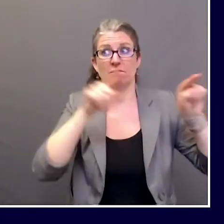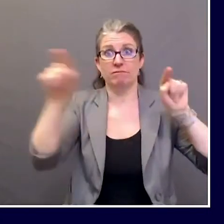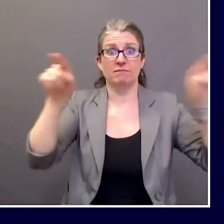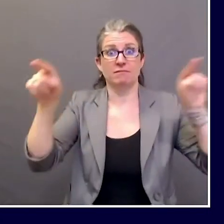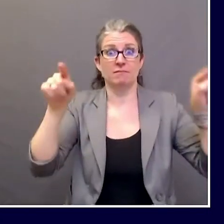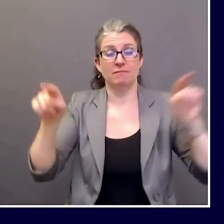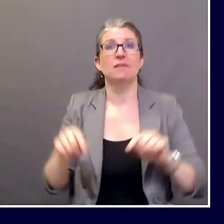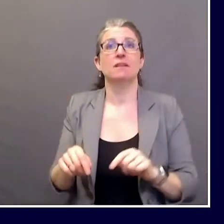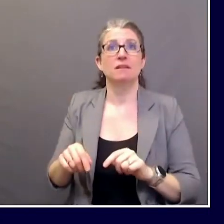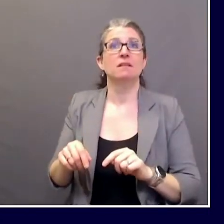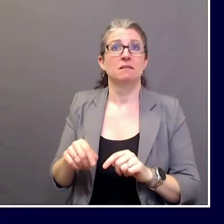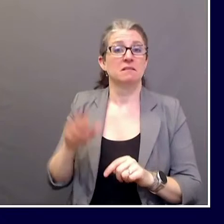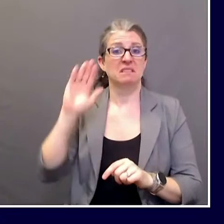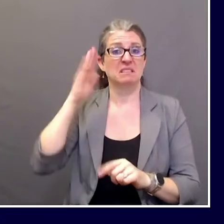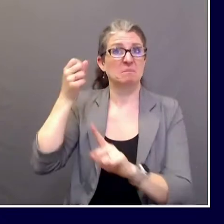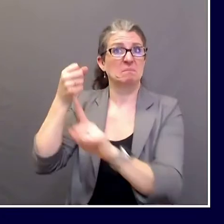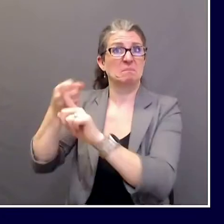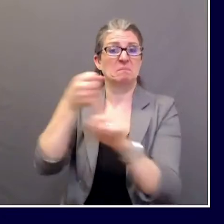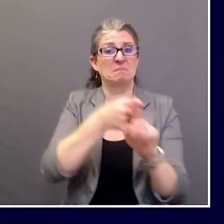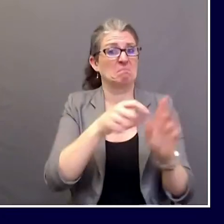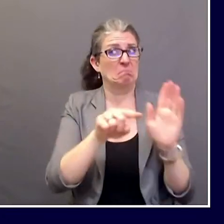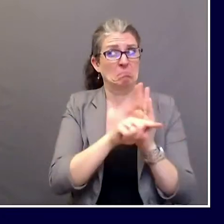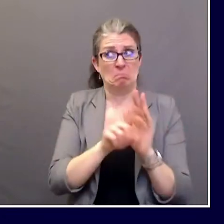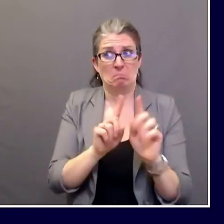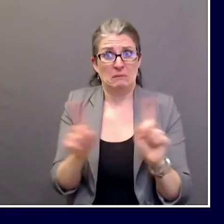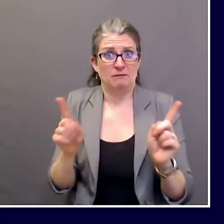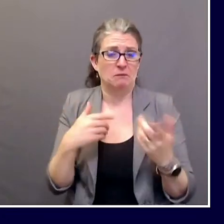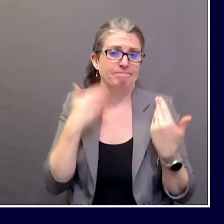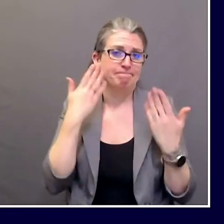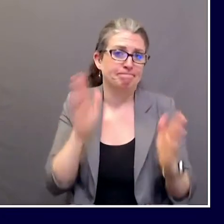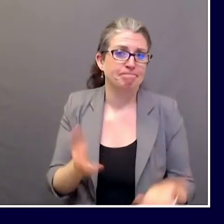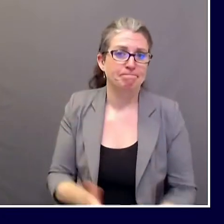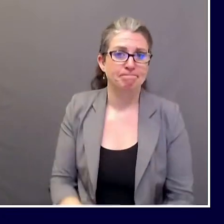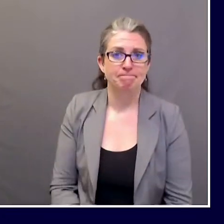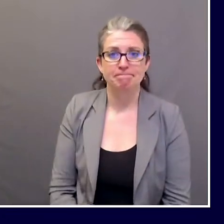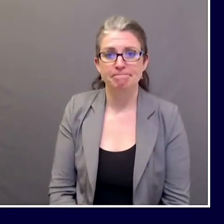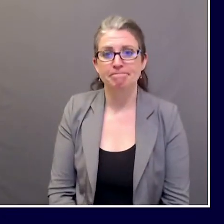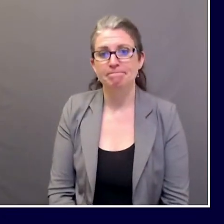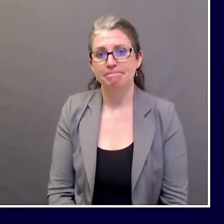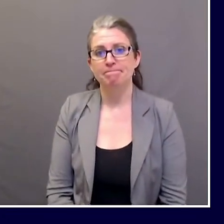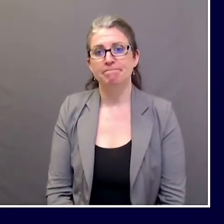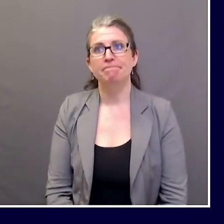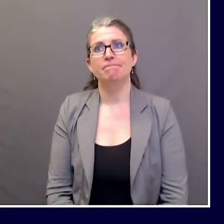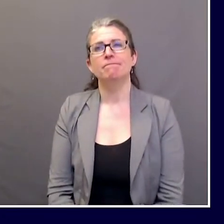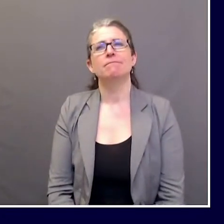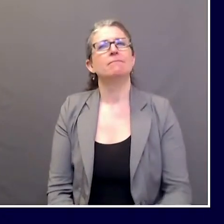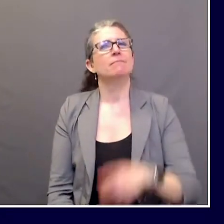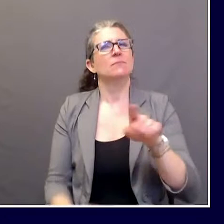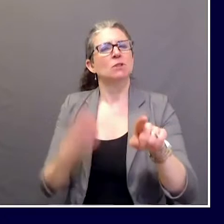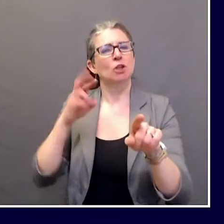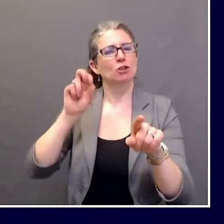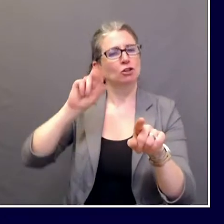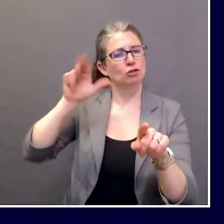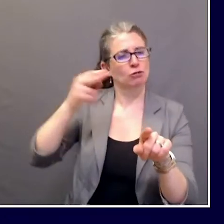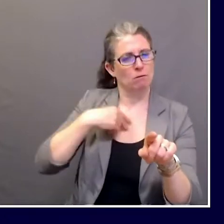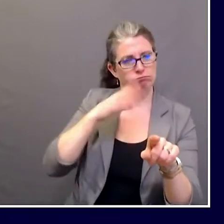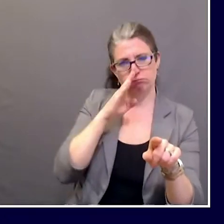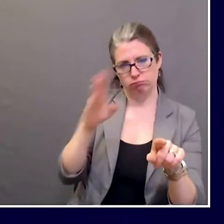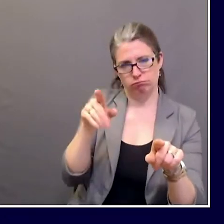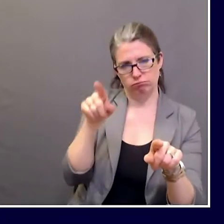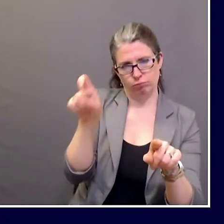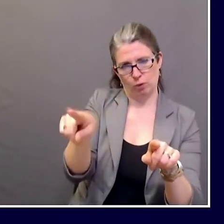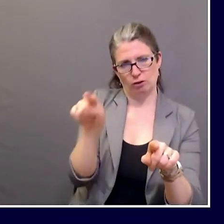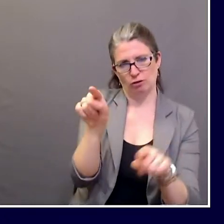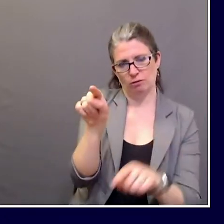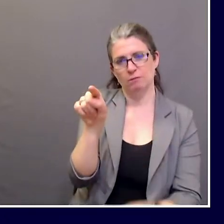best and persevere. Okay. And Dr. Shah, one last quick question about cases instead of vaccines. We're starting to see the daily